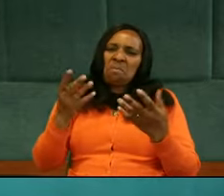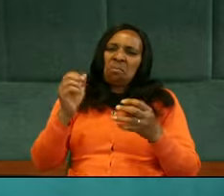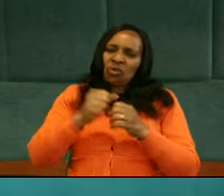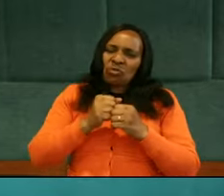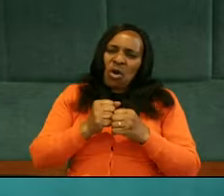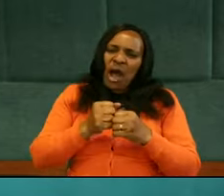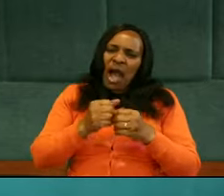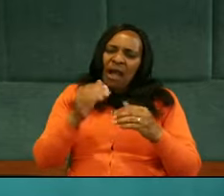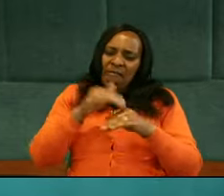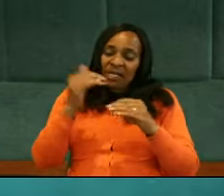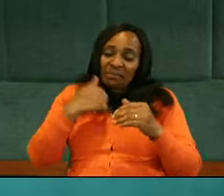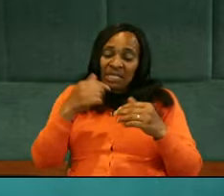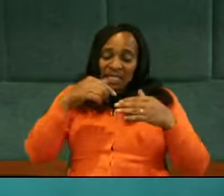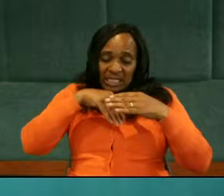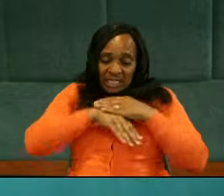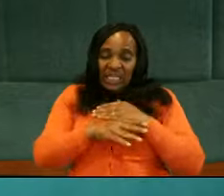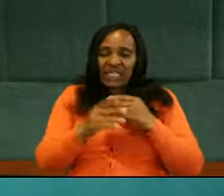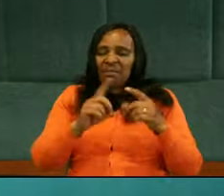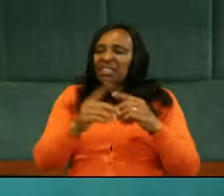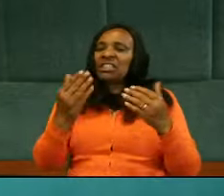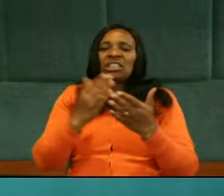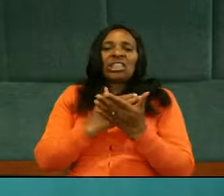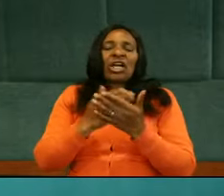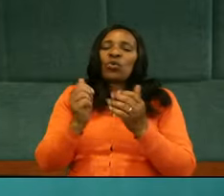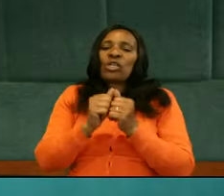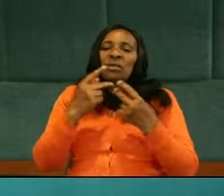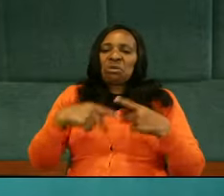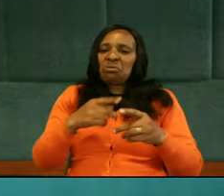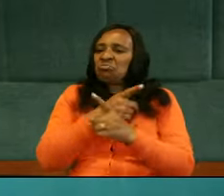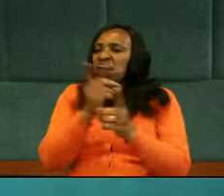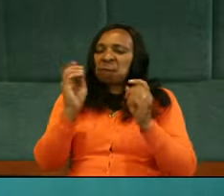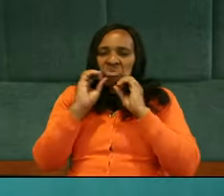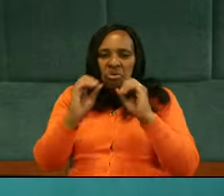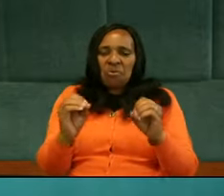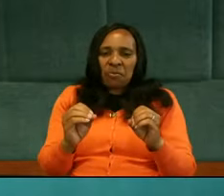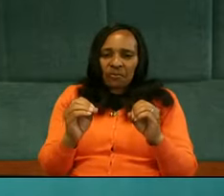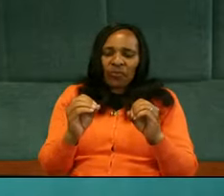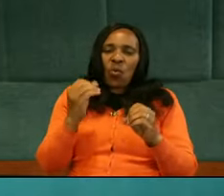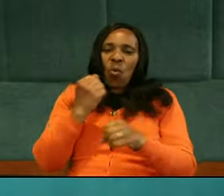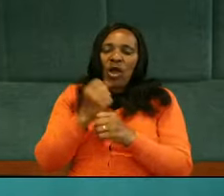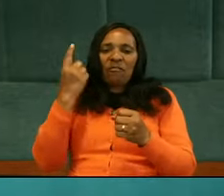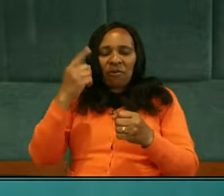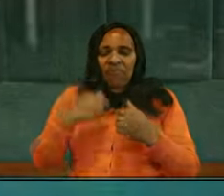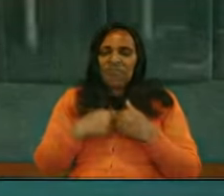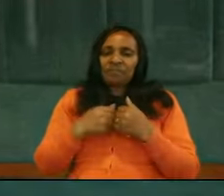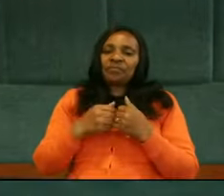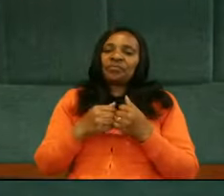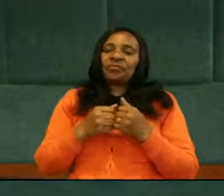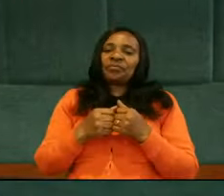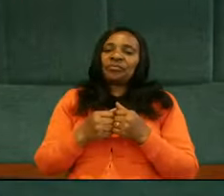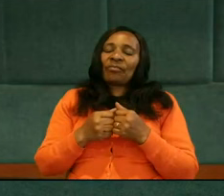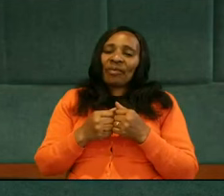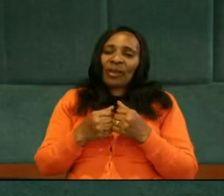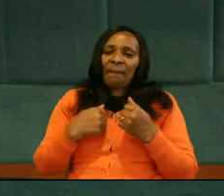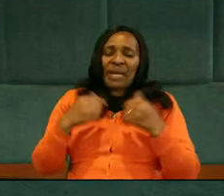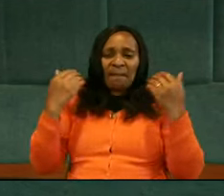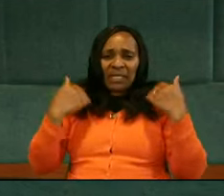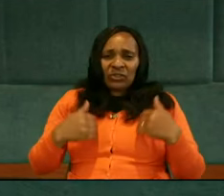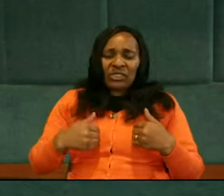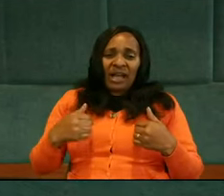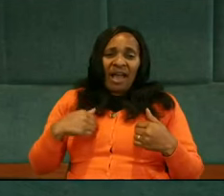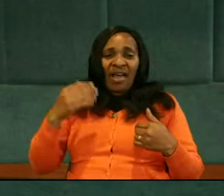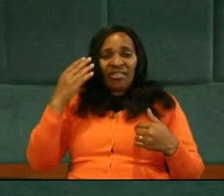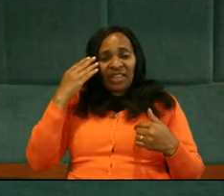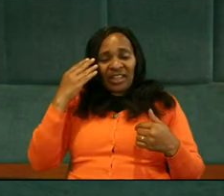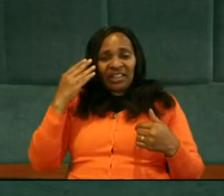but I'll definitely will not share it with people. Hmm. So I think that's what best relates to me. Interesting. All right. Personally, I think I